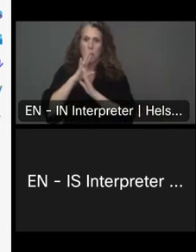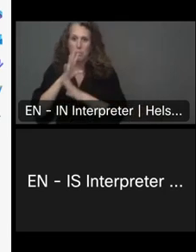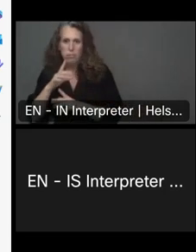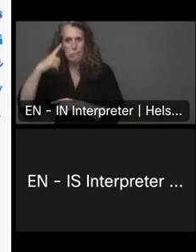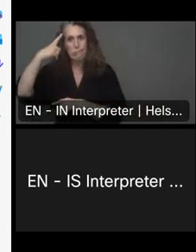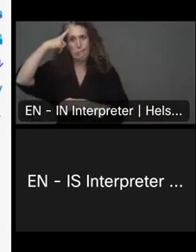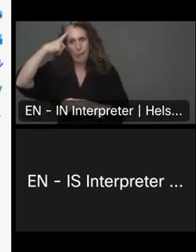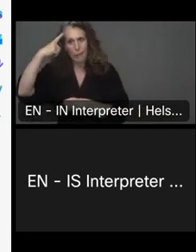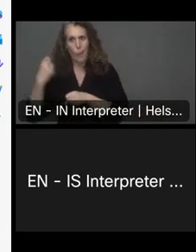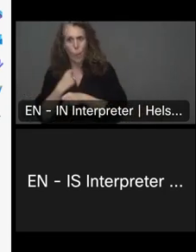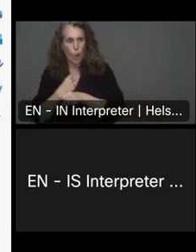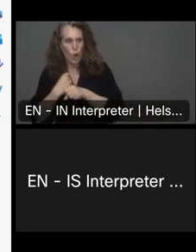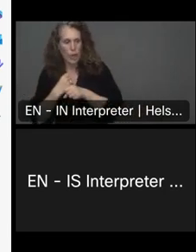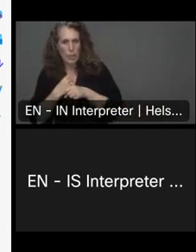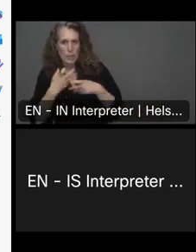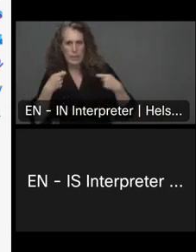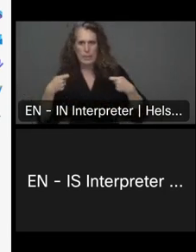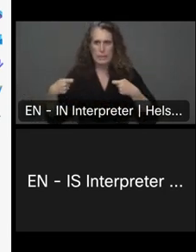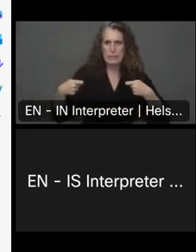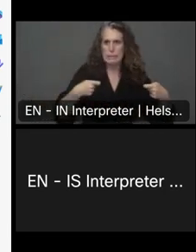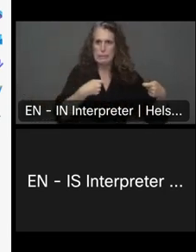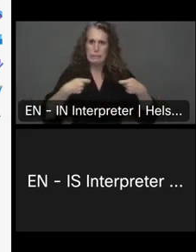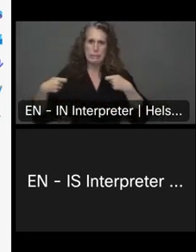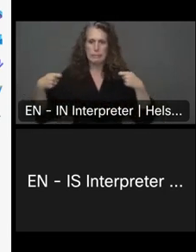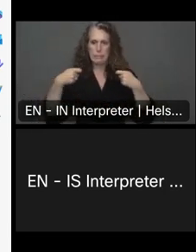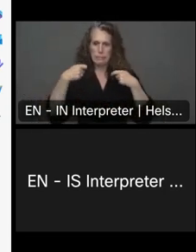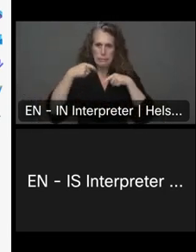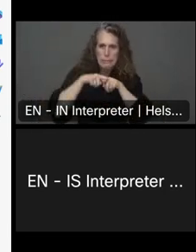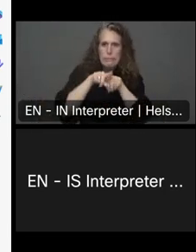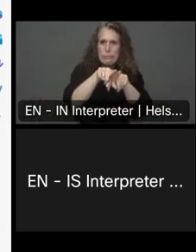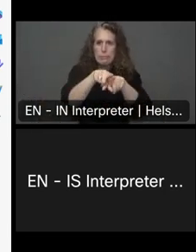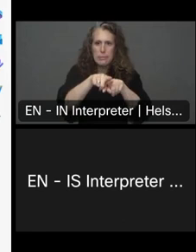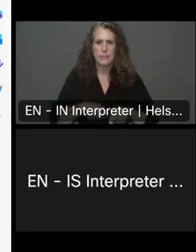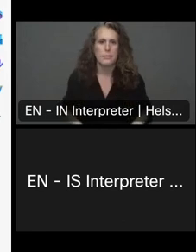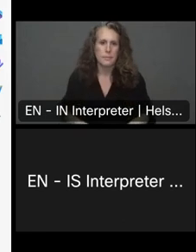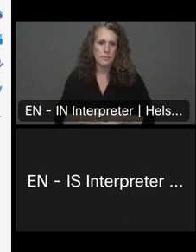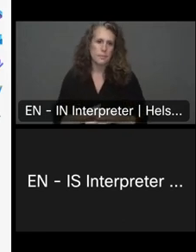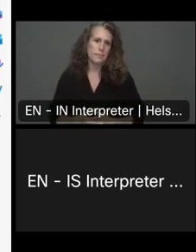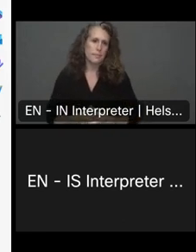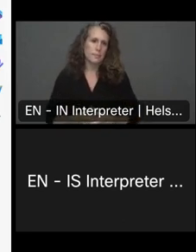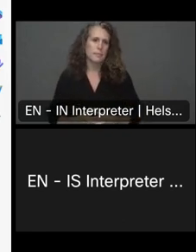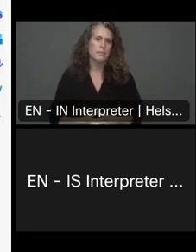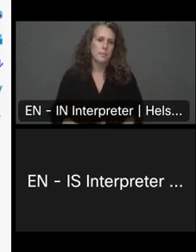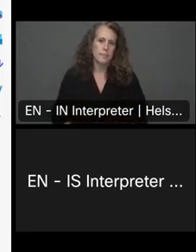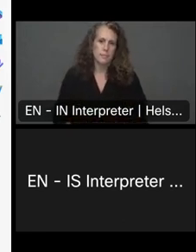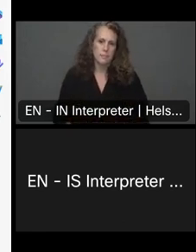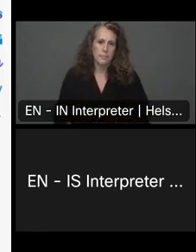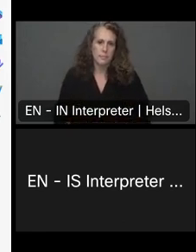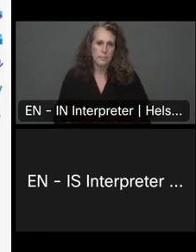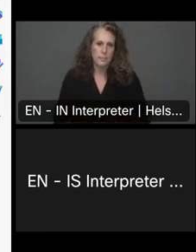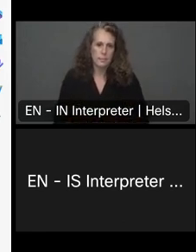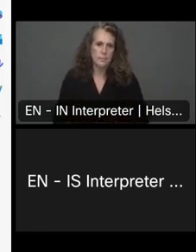other, the latter two, articulatory and mental inertia in permanent conflict.